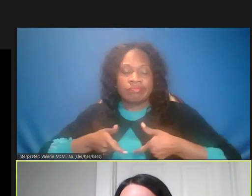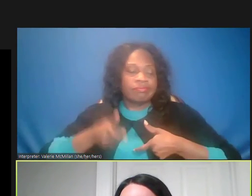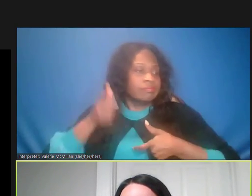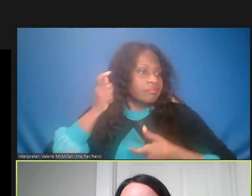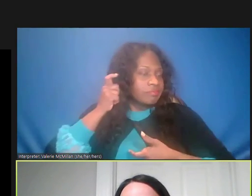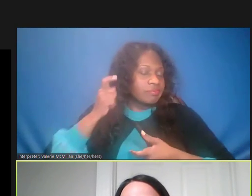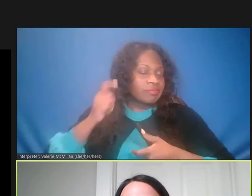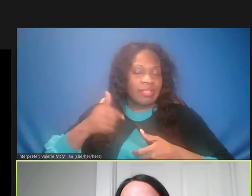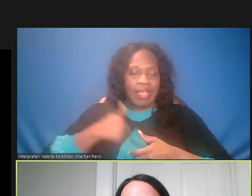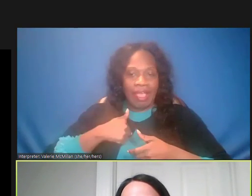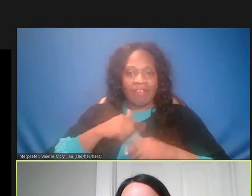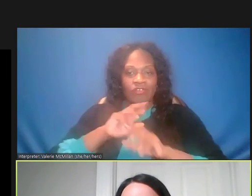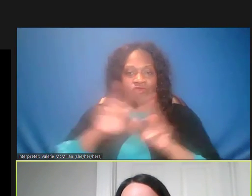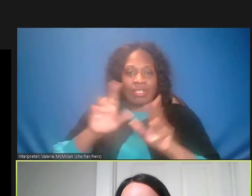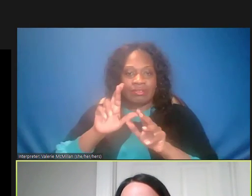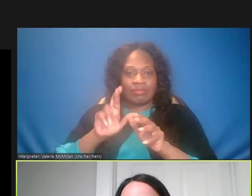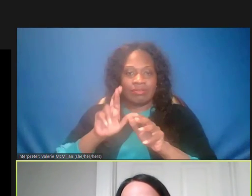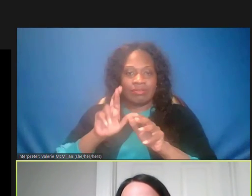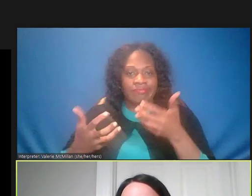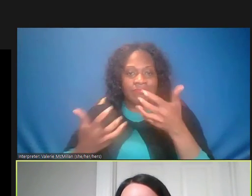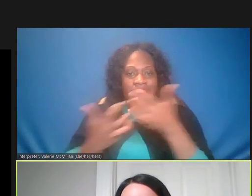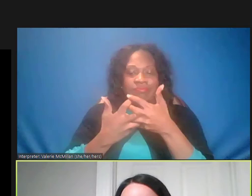loss.